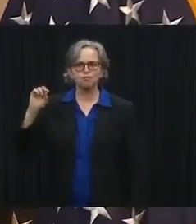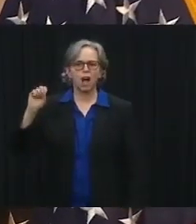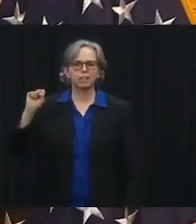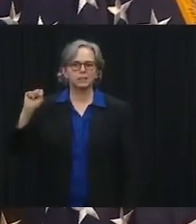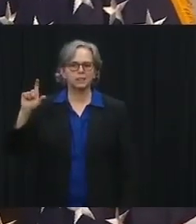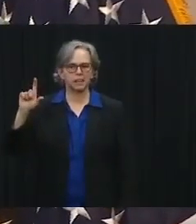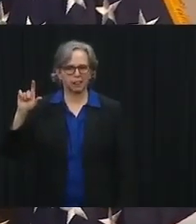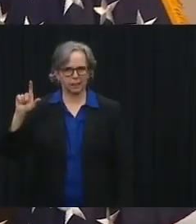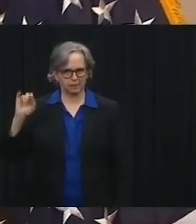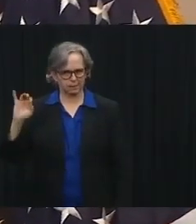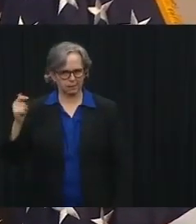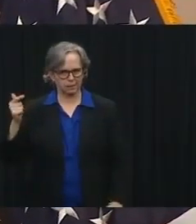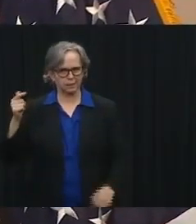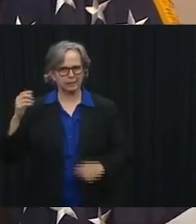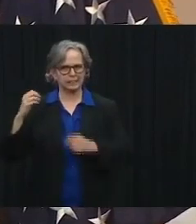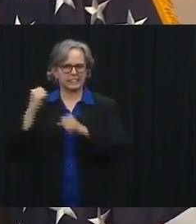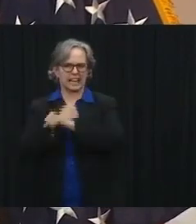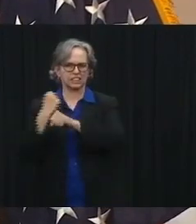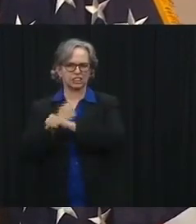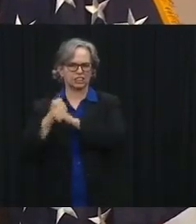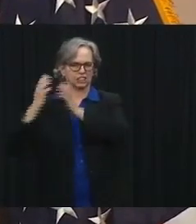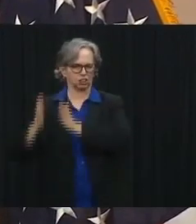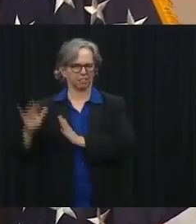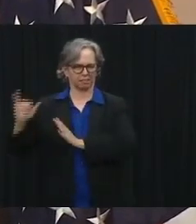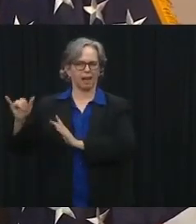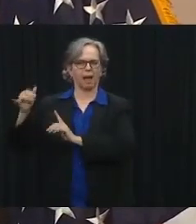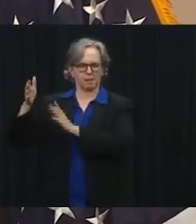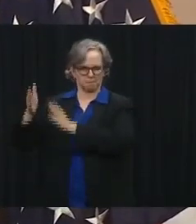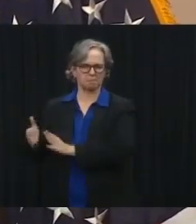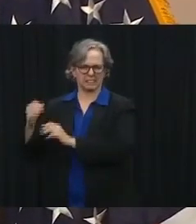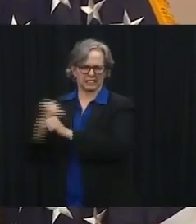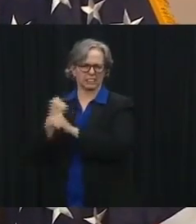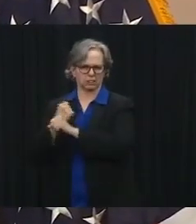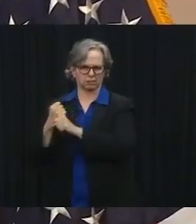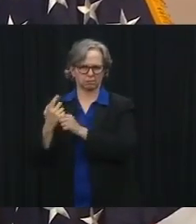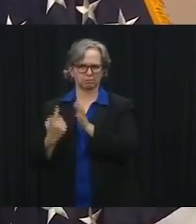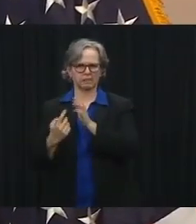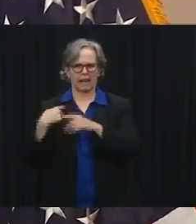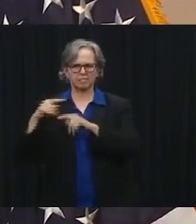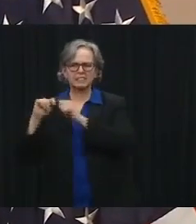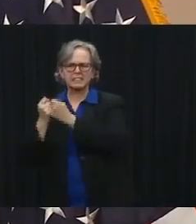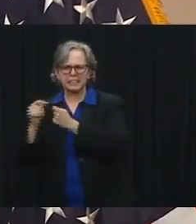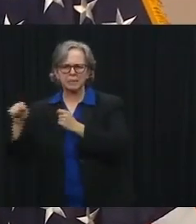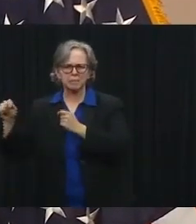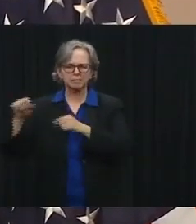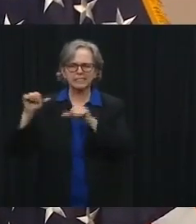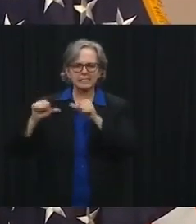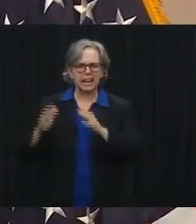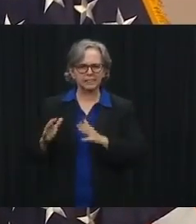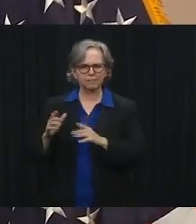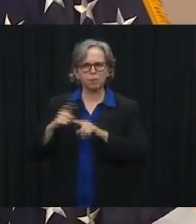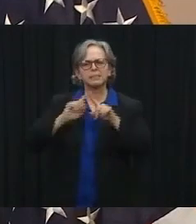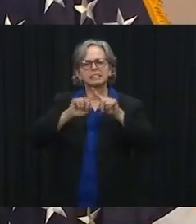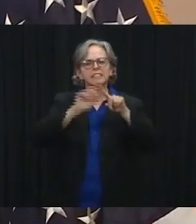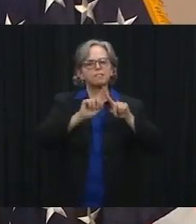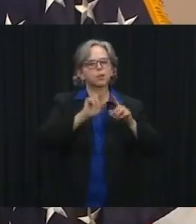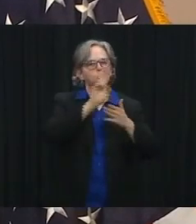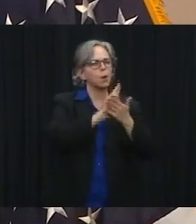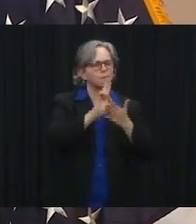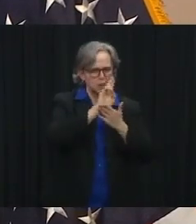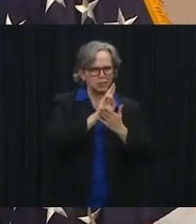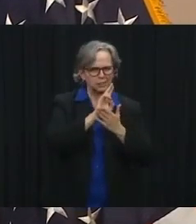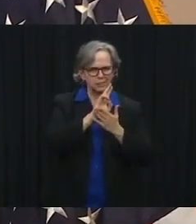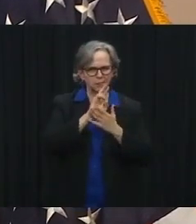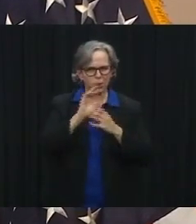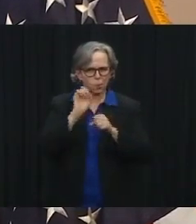statisticians. And we have teams of experts, of scientists from multiple universities, and we're working around the world with other folks